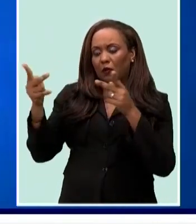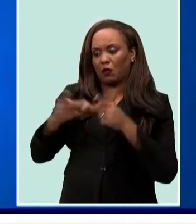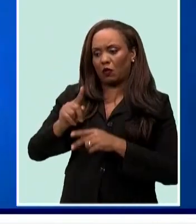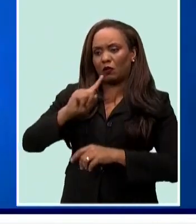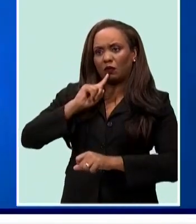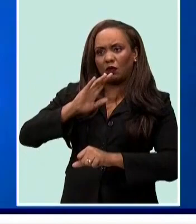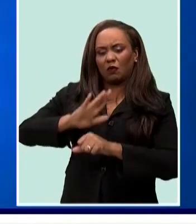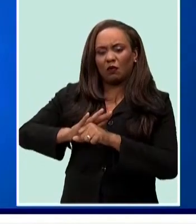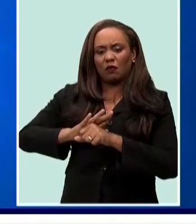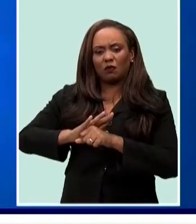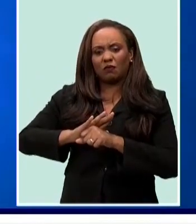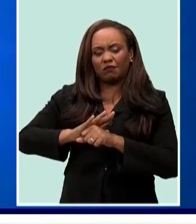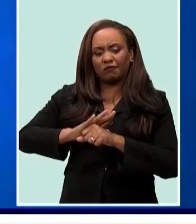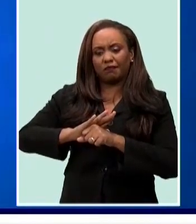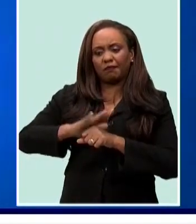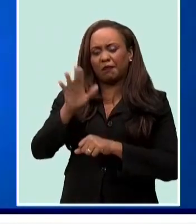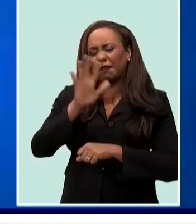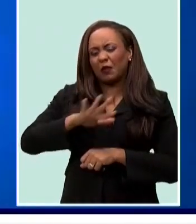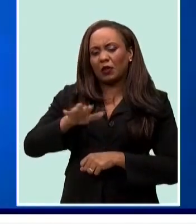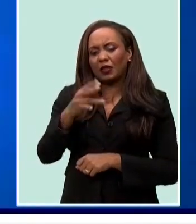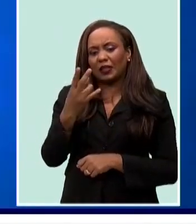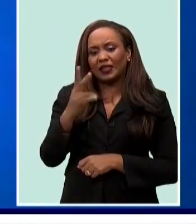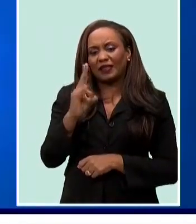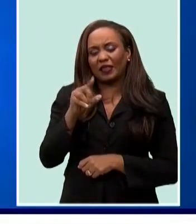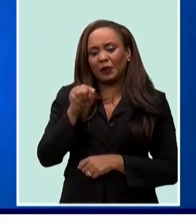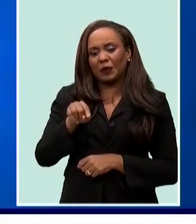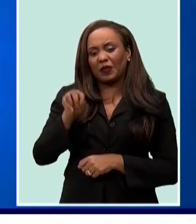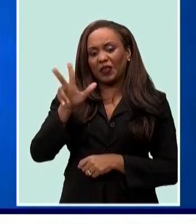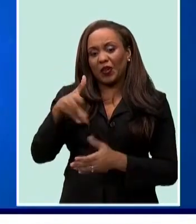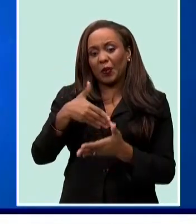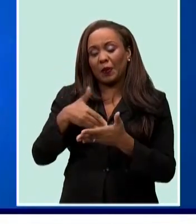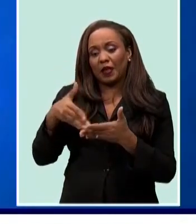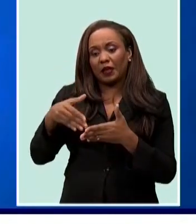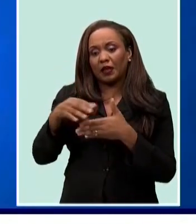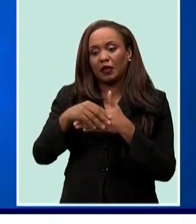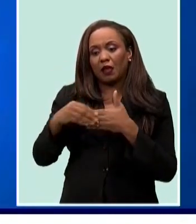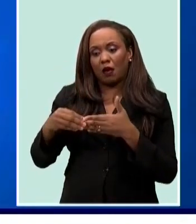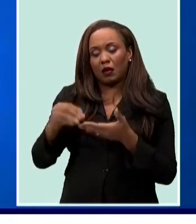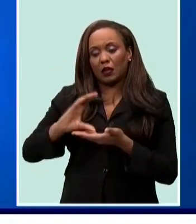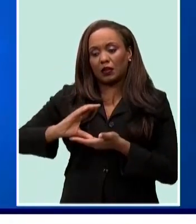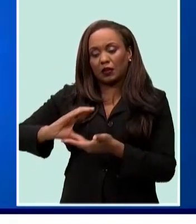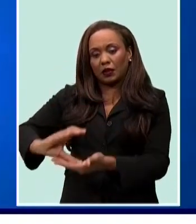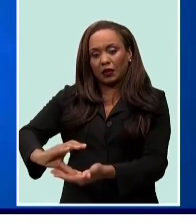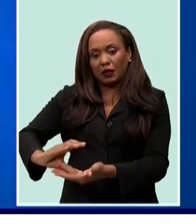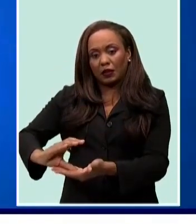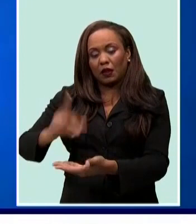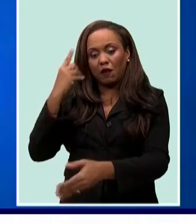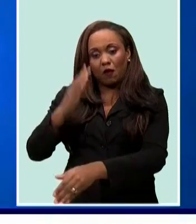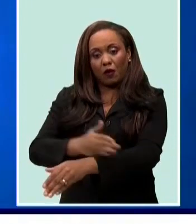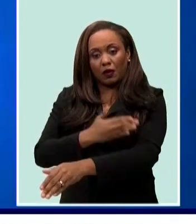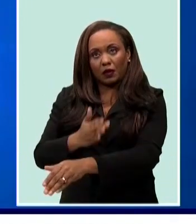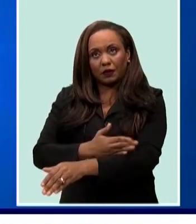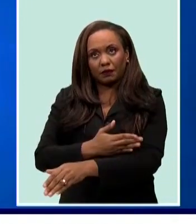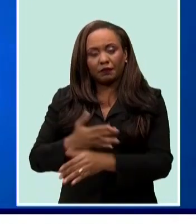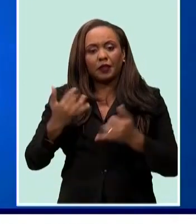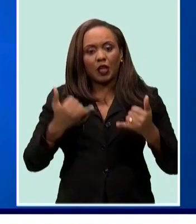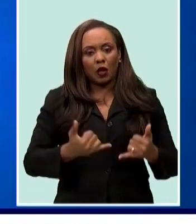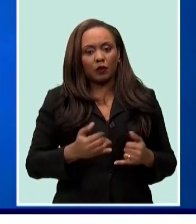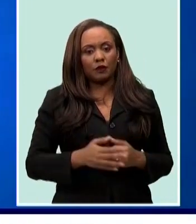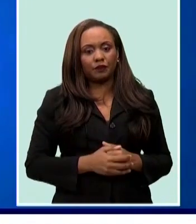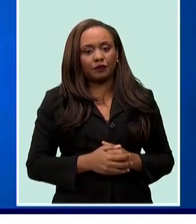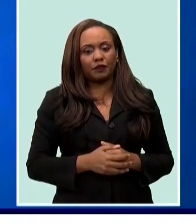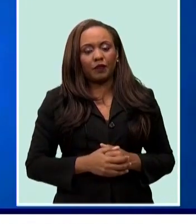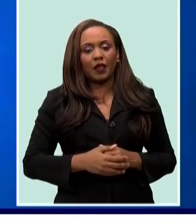pledging just about $17.3 million. That would be their contribution. Now let's go back to these new gates, gates 14